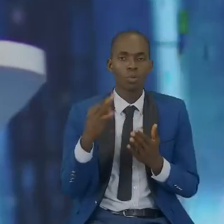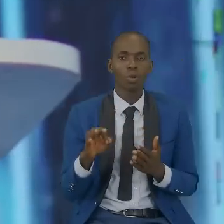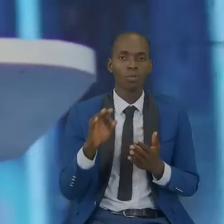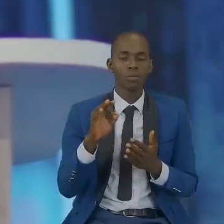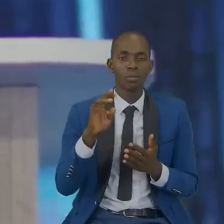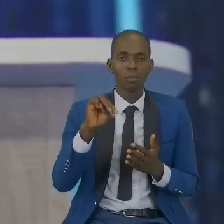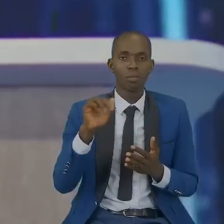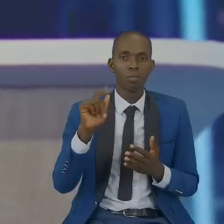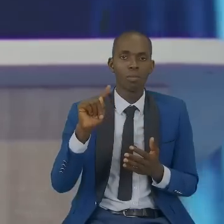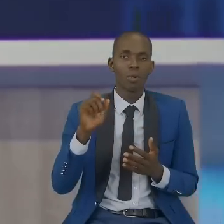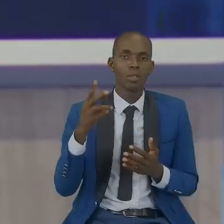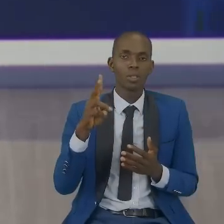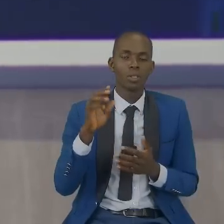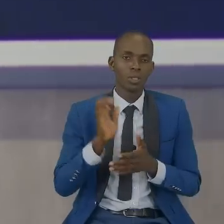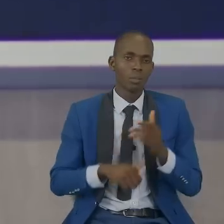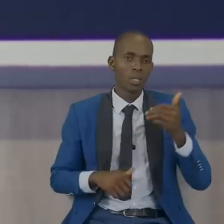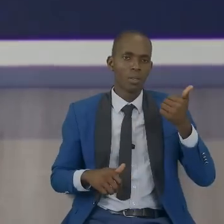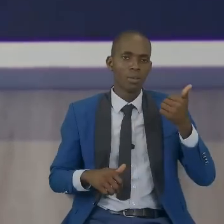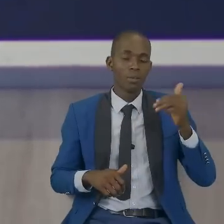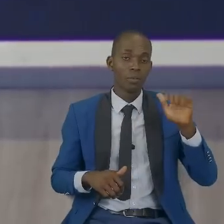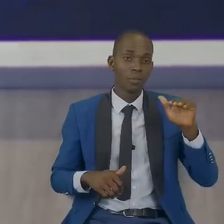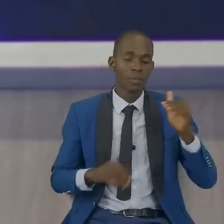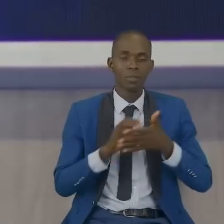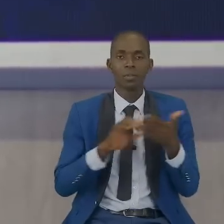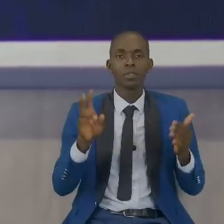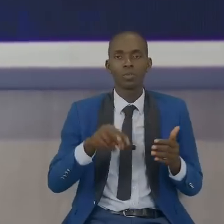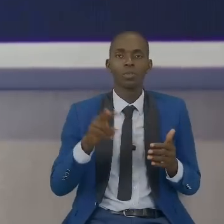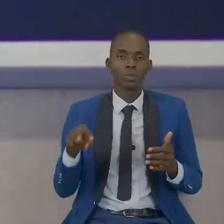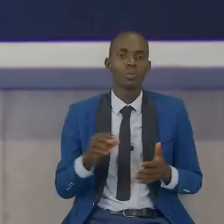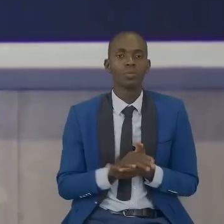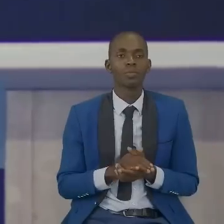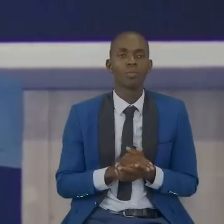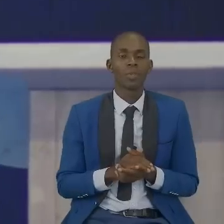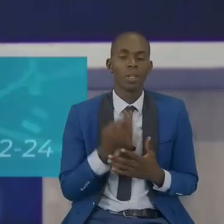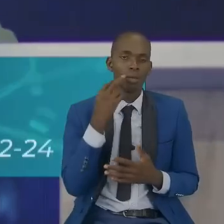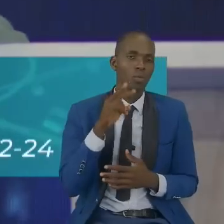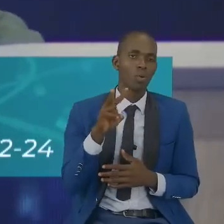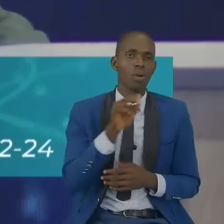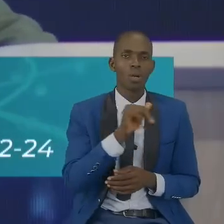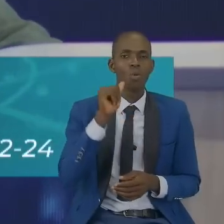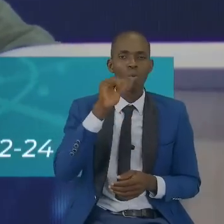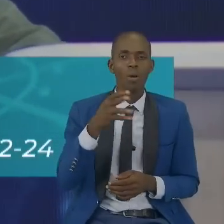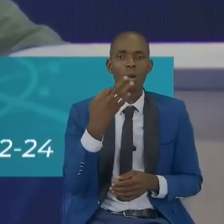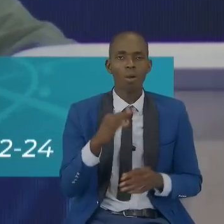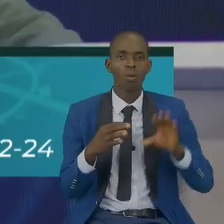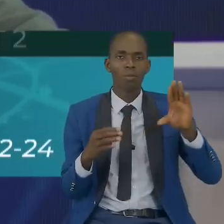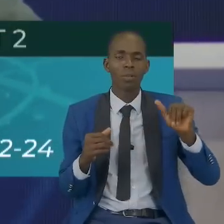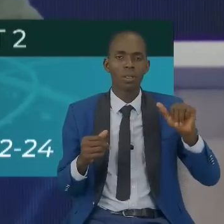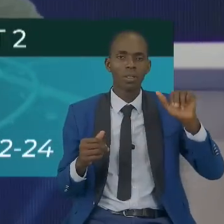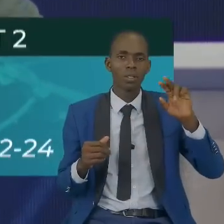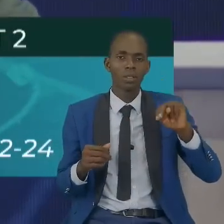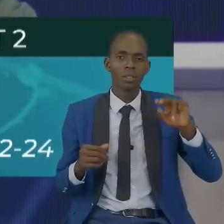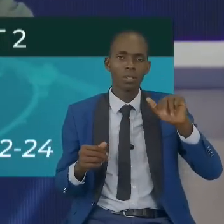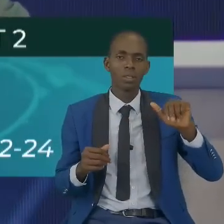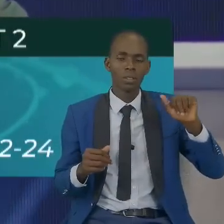chapter 15 of Matthew, and we're looking at verse 22. And behold, a woman of Canaan